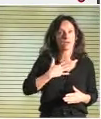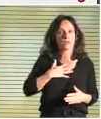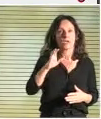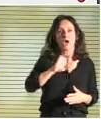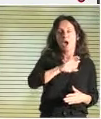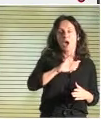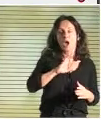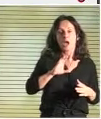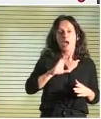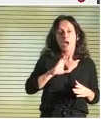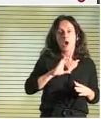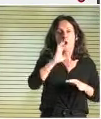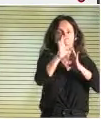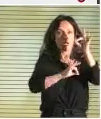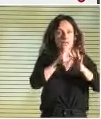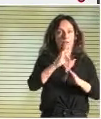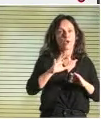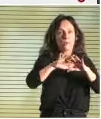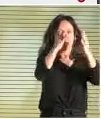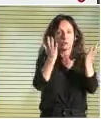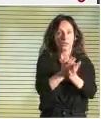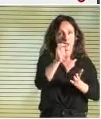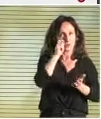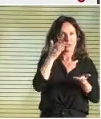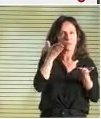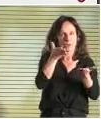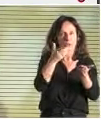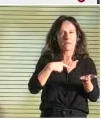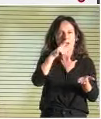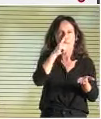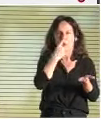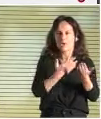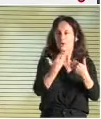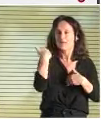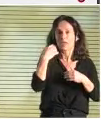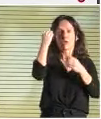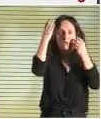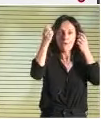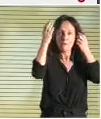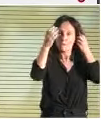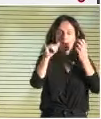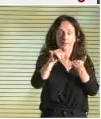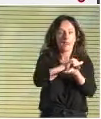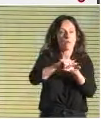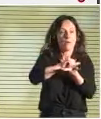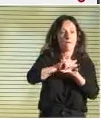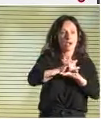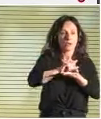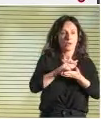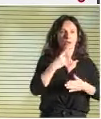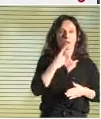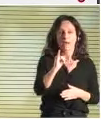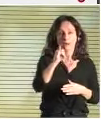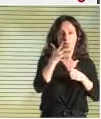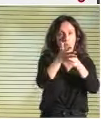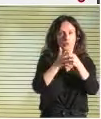New York about a more sustainable but also resilient tourism industry, which was driven by you and the